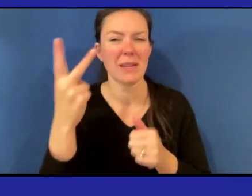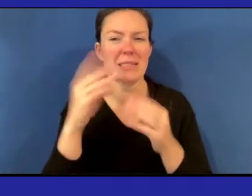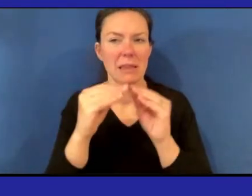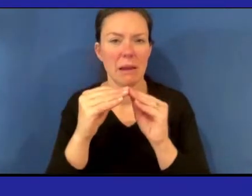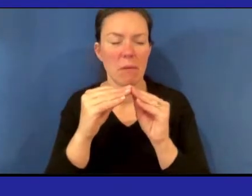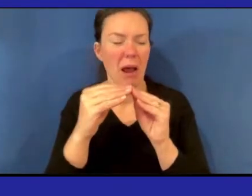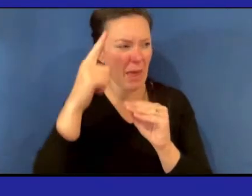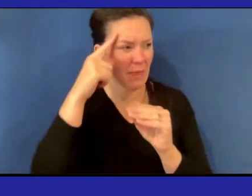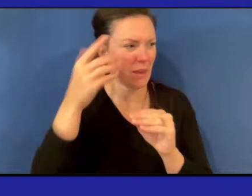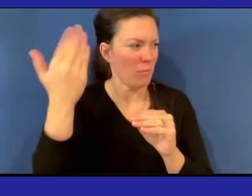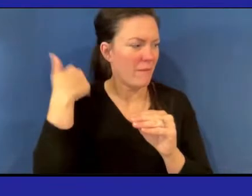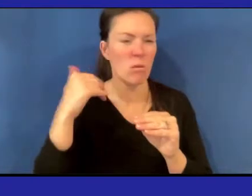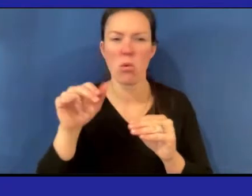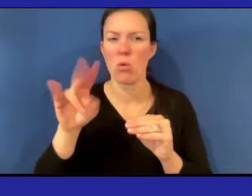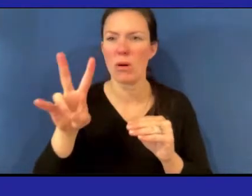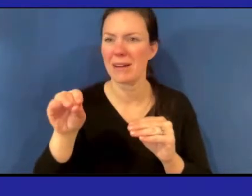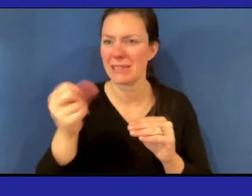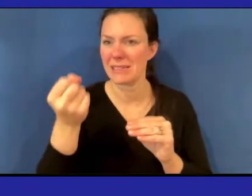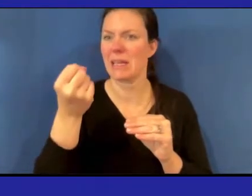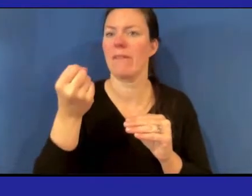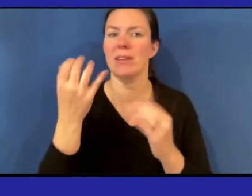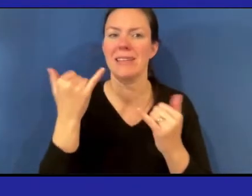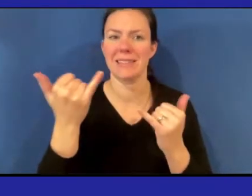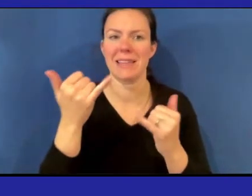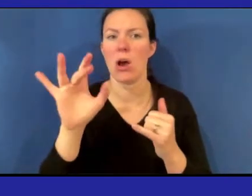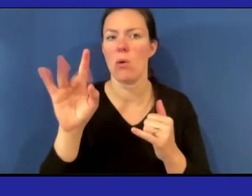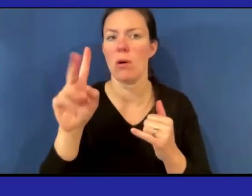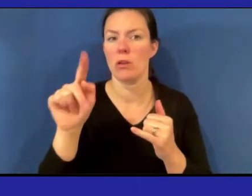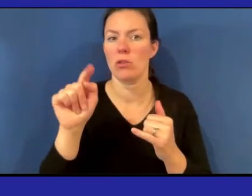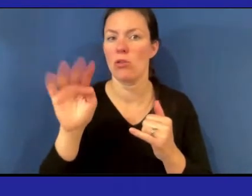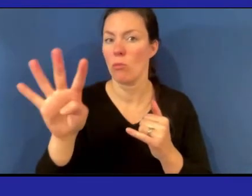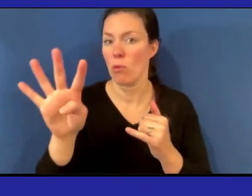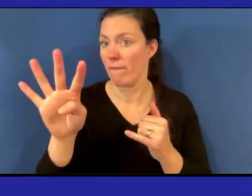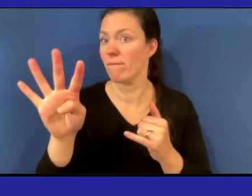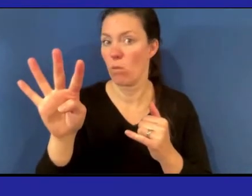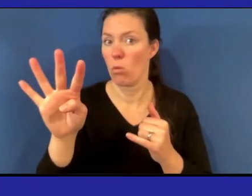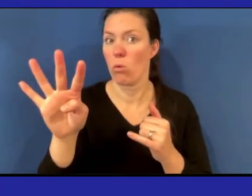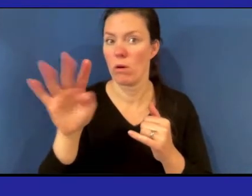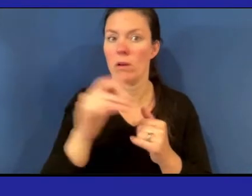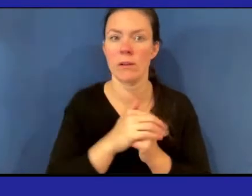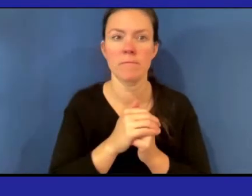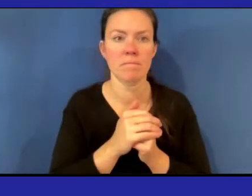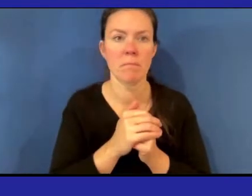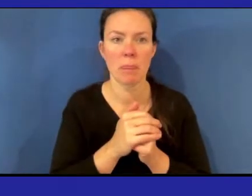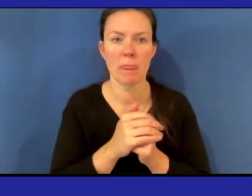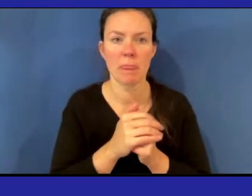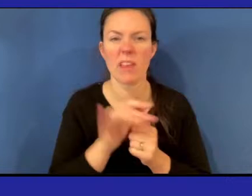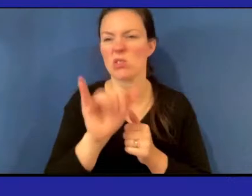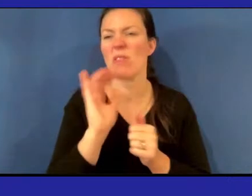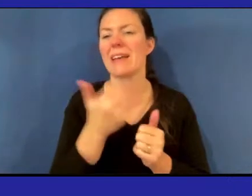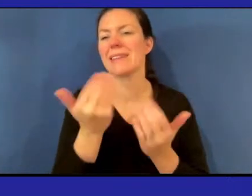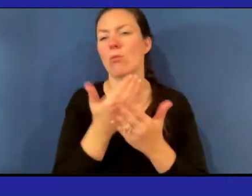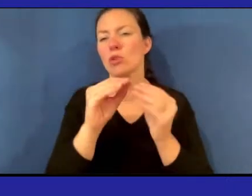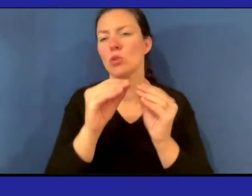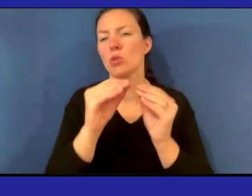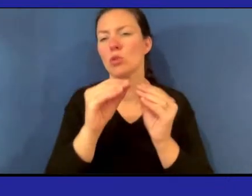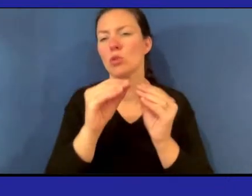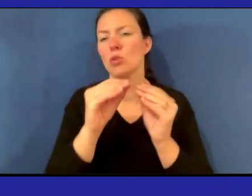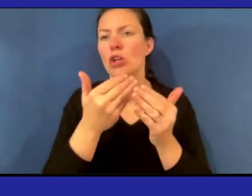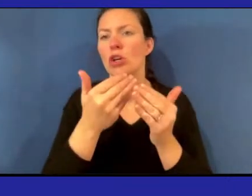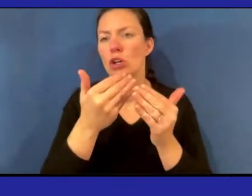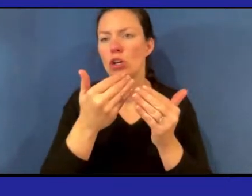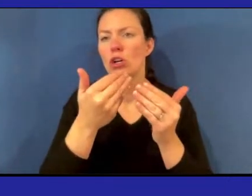low 70s to 82.4, which is up from 81.1 using this new definition. And the revised target was also